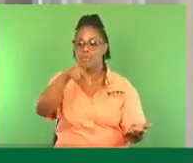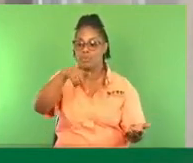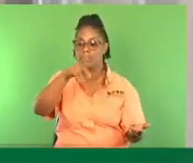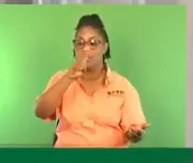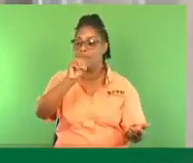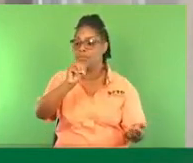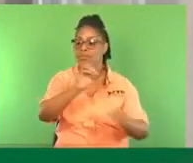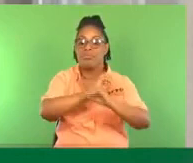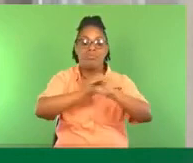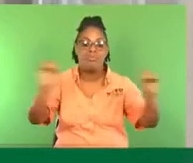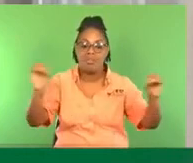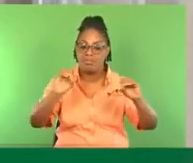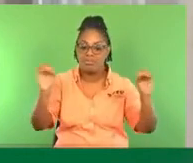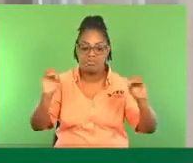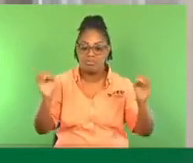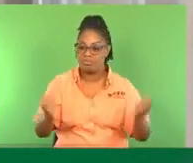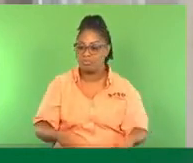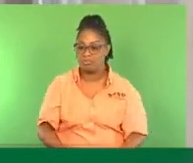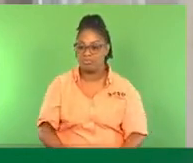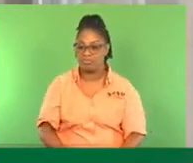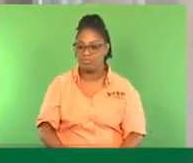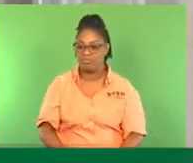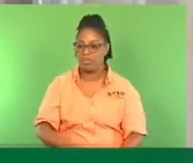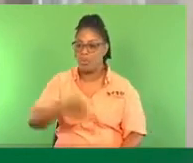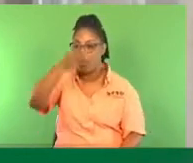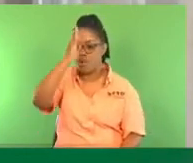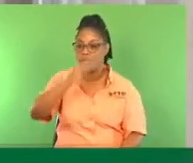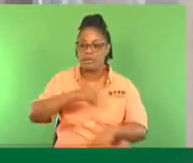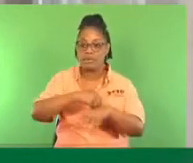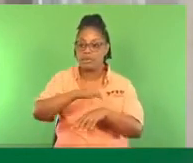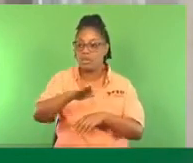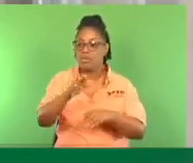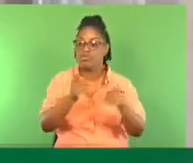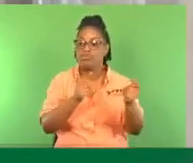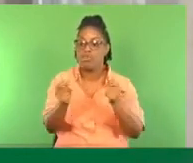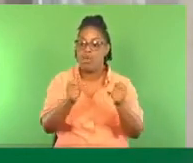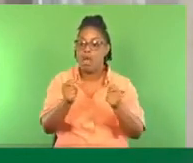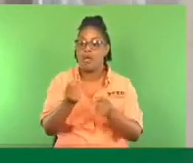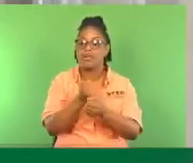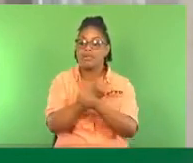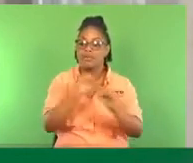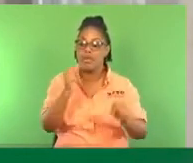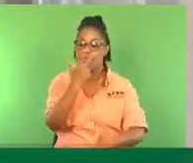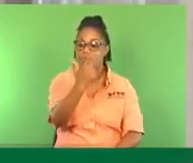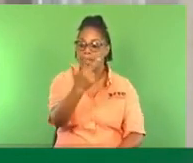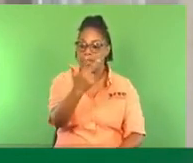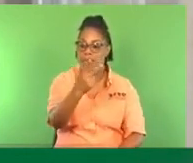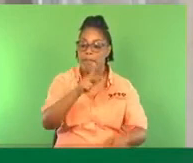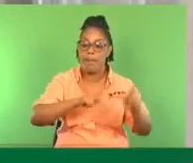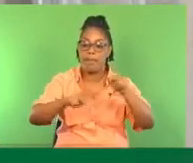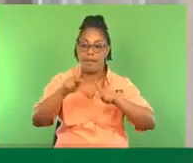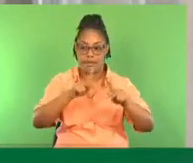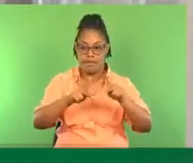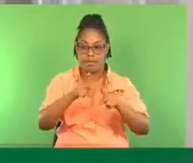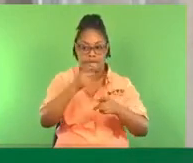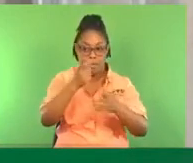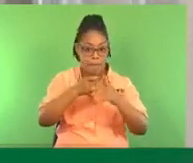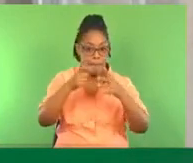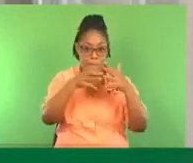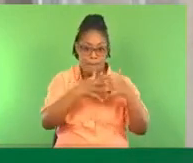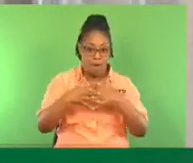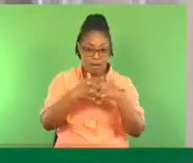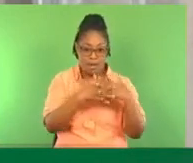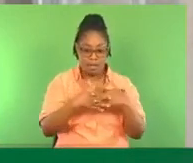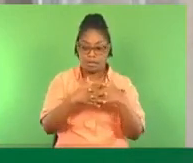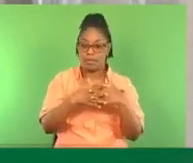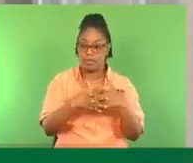God sending a high-up truck to rescue 3 human lives. They were American citizens, and thankfully they were rescued.